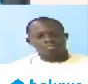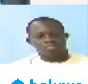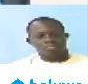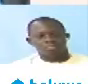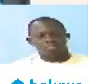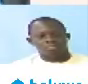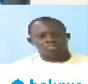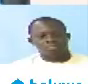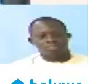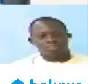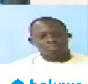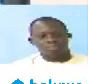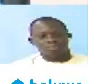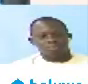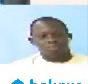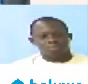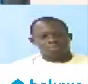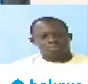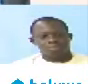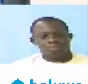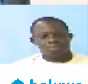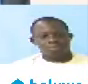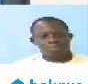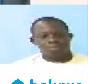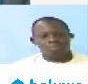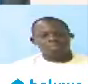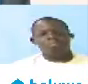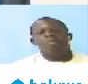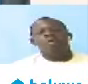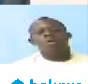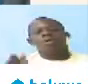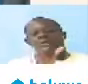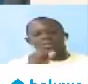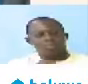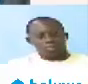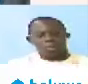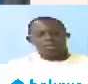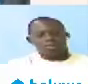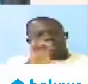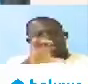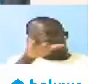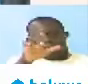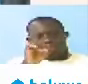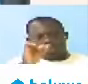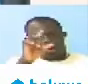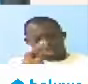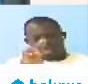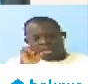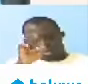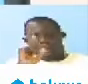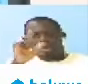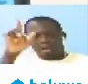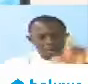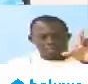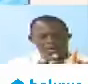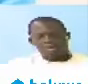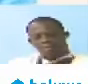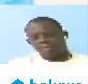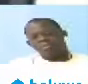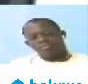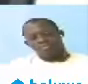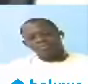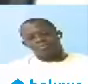farmer was lieutenant colonel. In full colonel, Sirif Ba was lieutenant colonel. When farmer was colonel, Sirif Ba was lieutenant colonel.